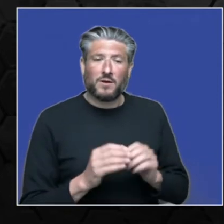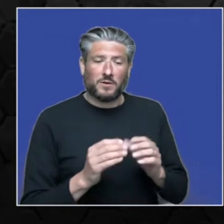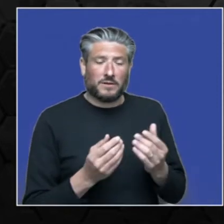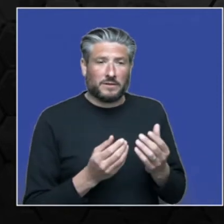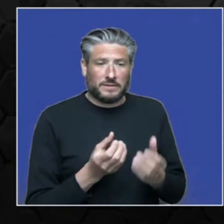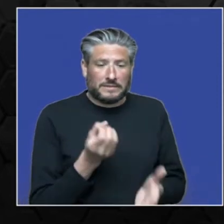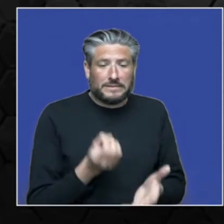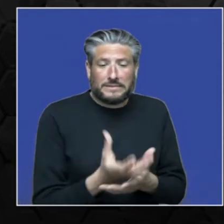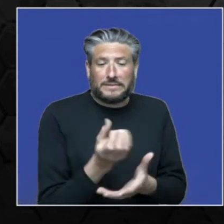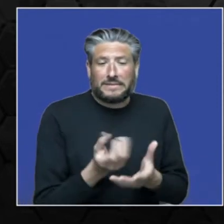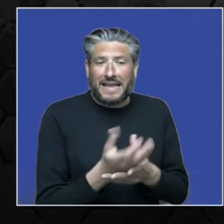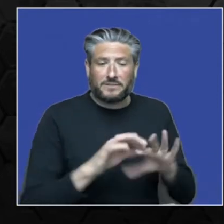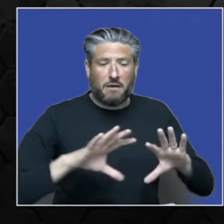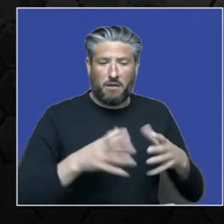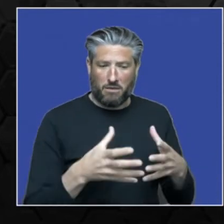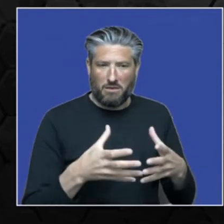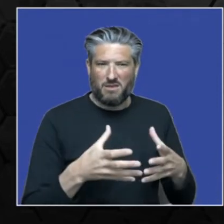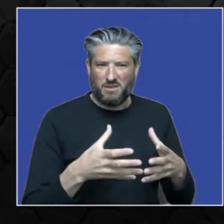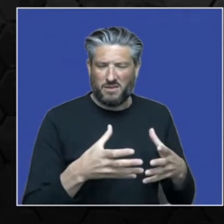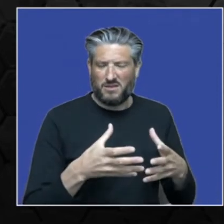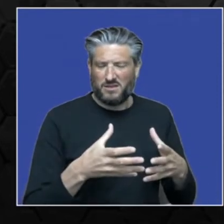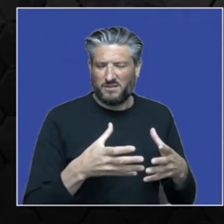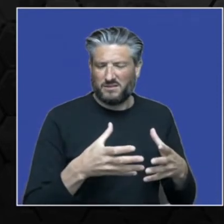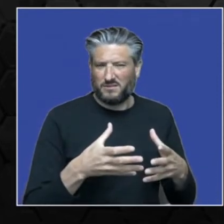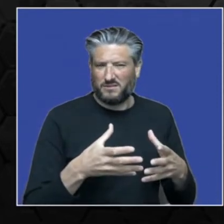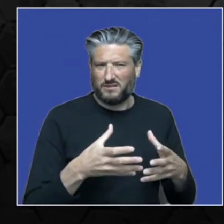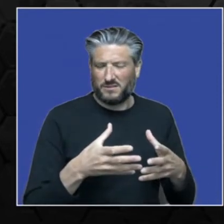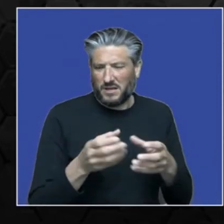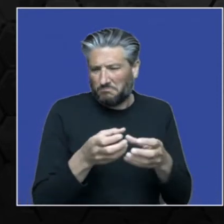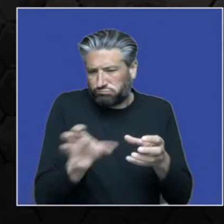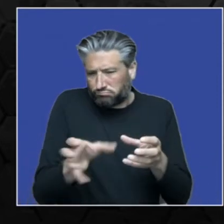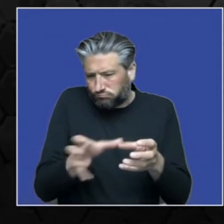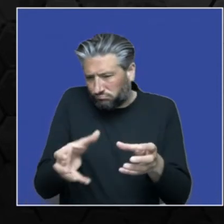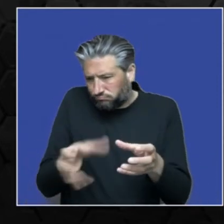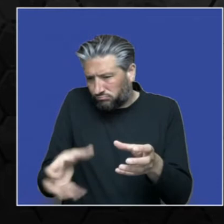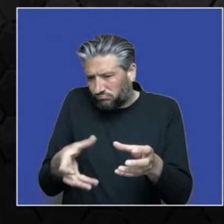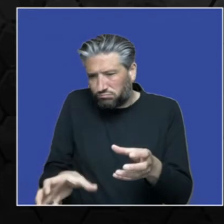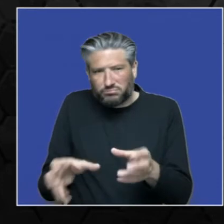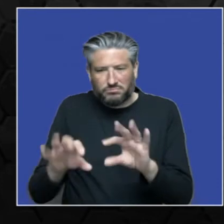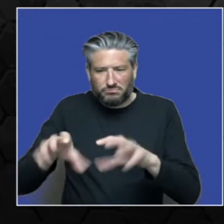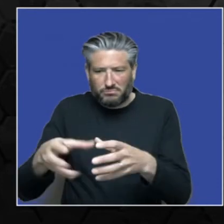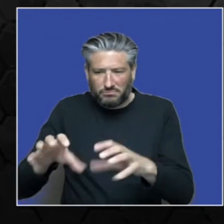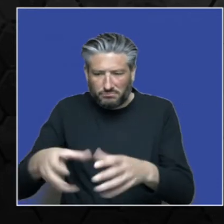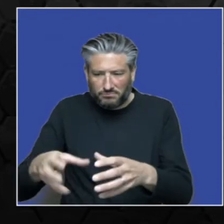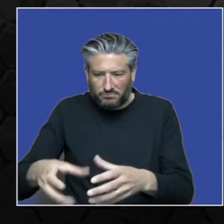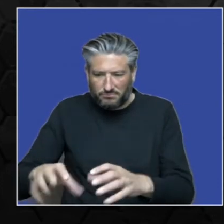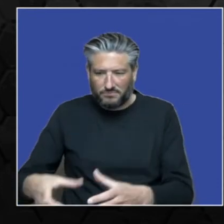level of similarity between data points. And classification